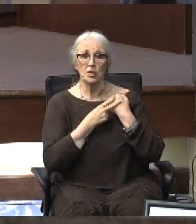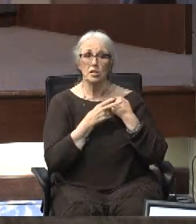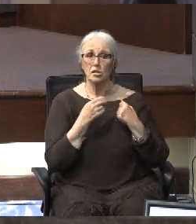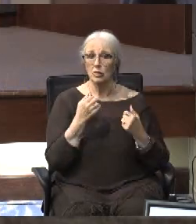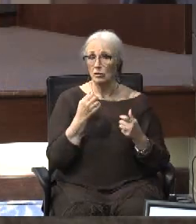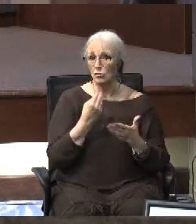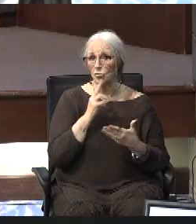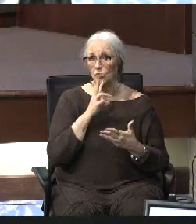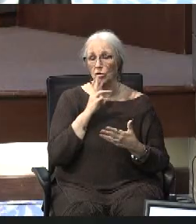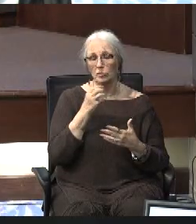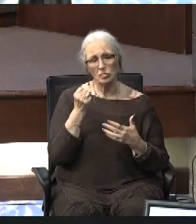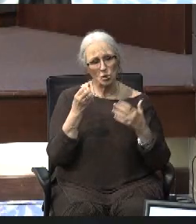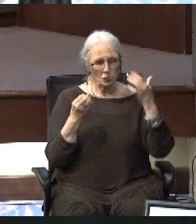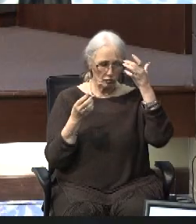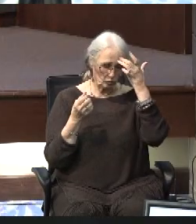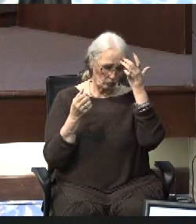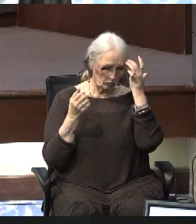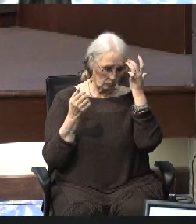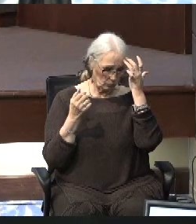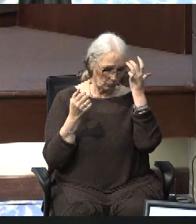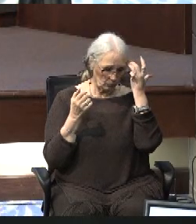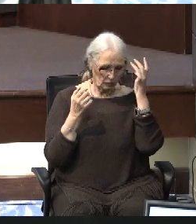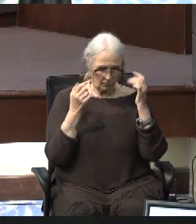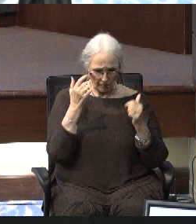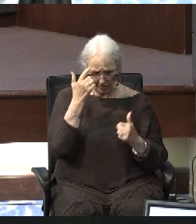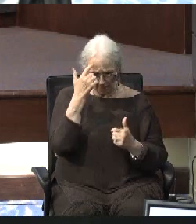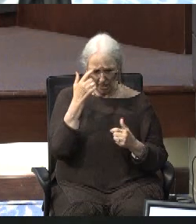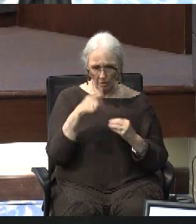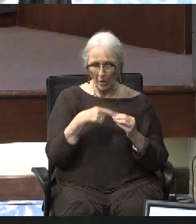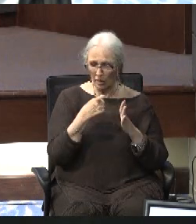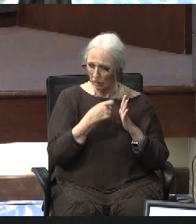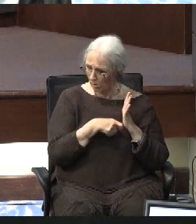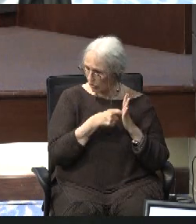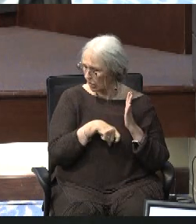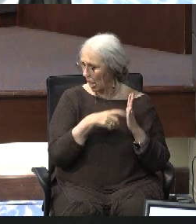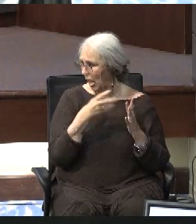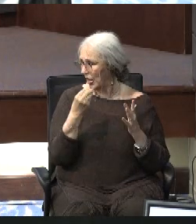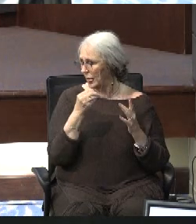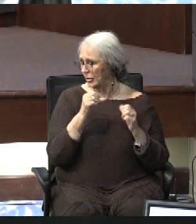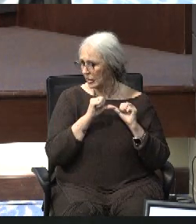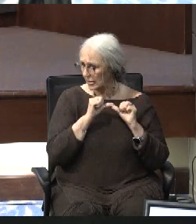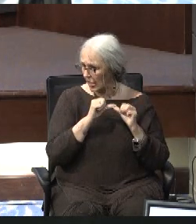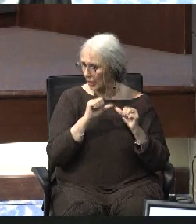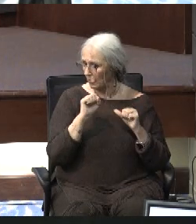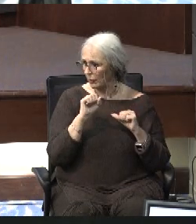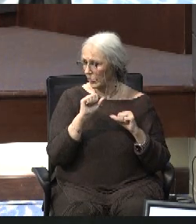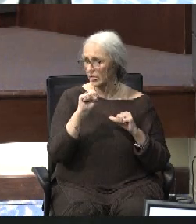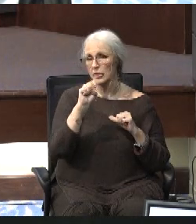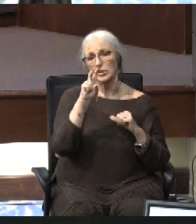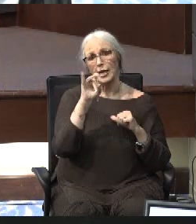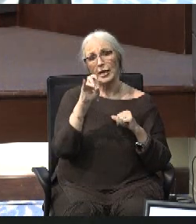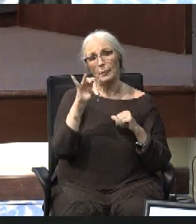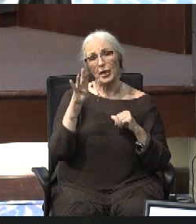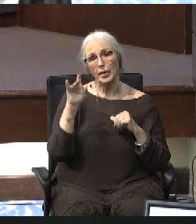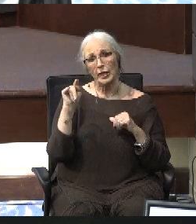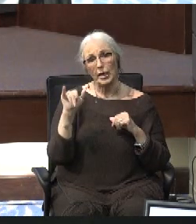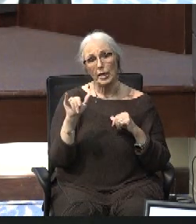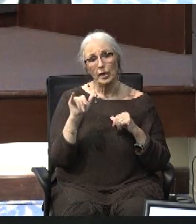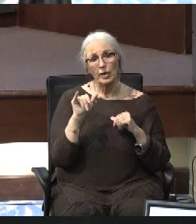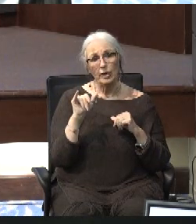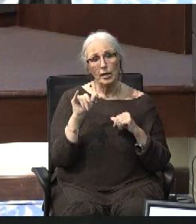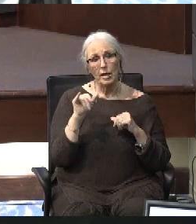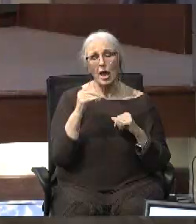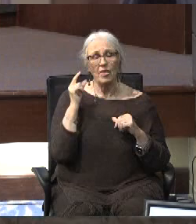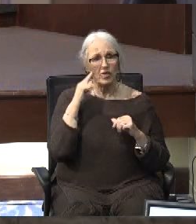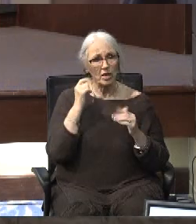team together around the comms team and our sustainability team. Because I think that brings them on in a